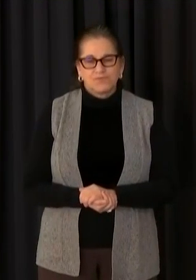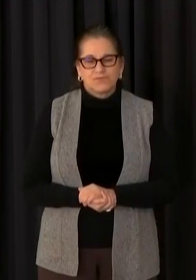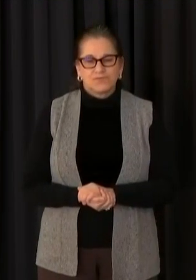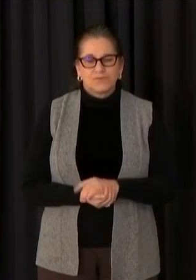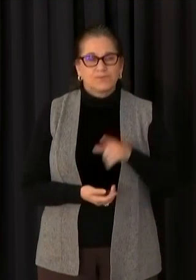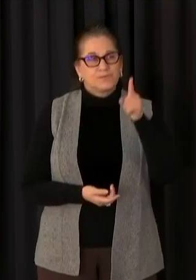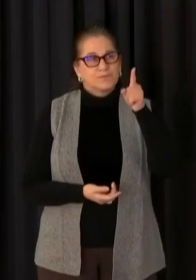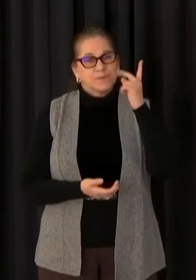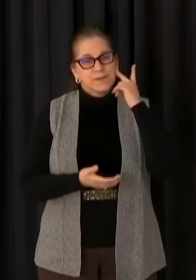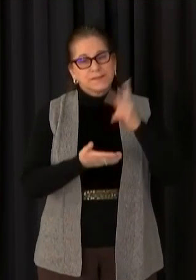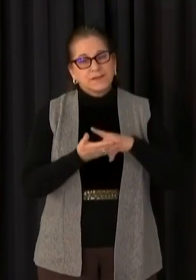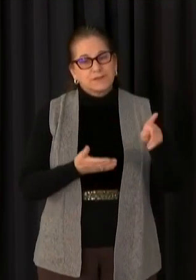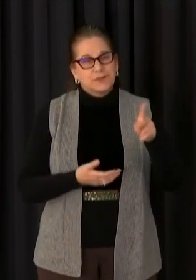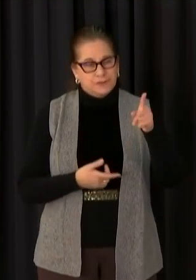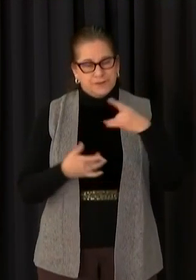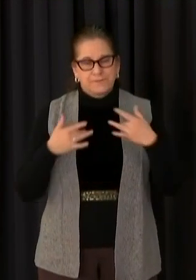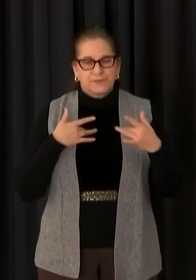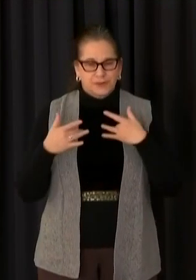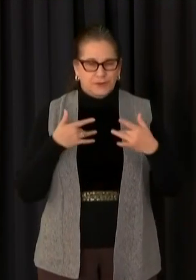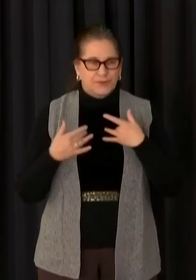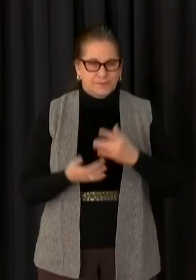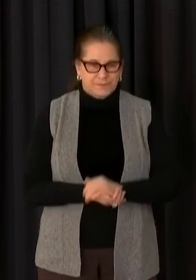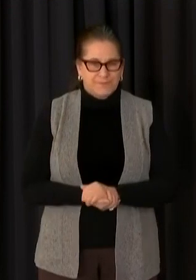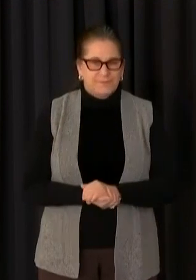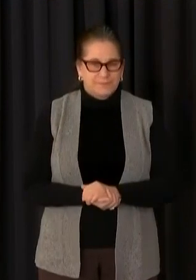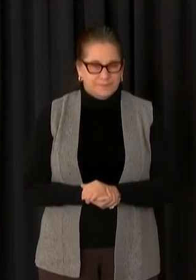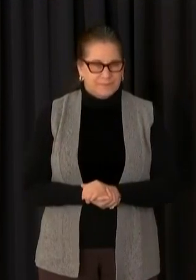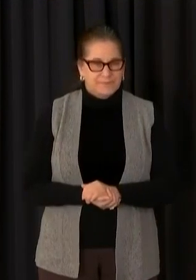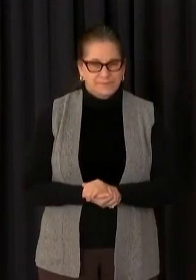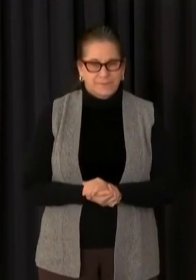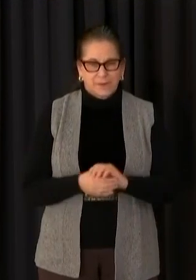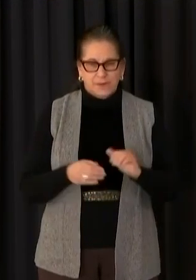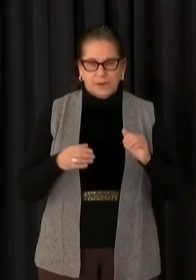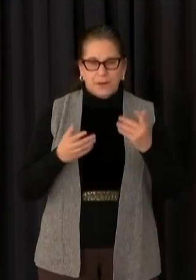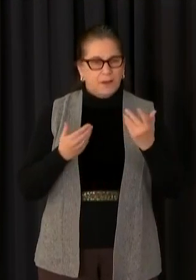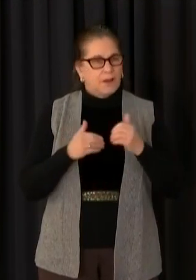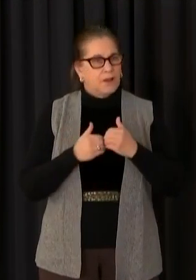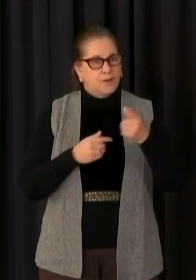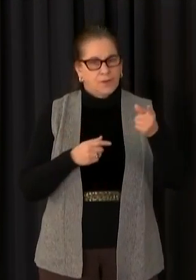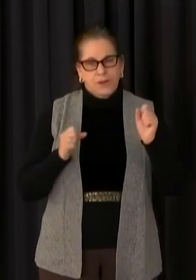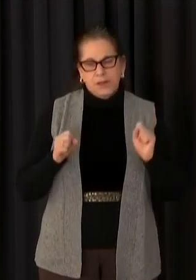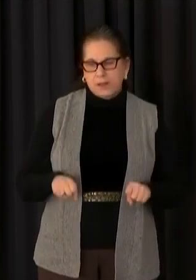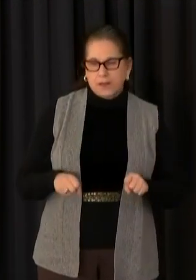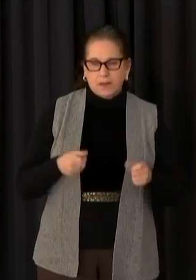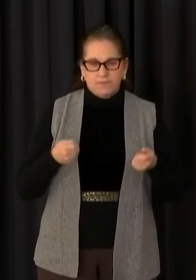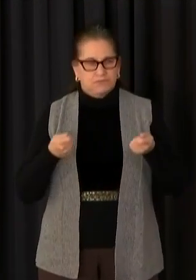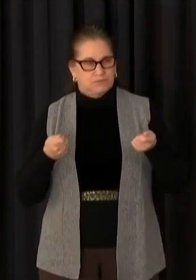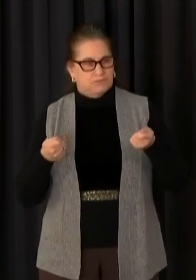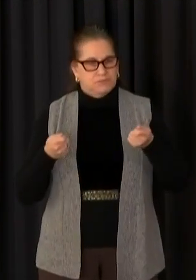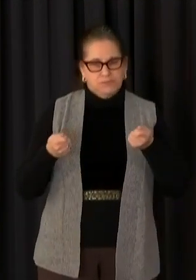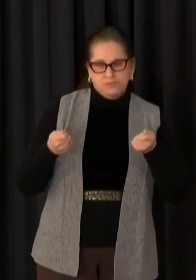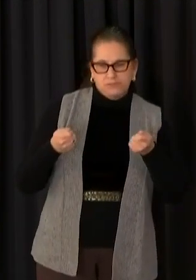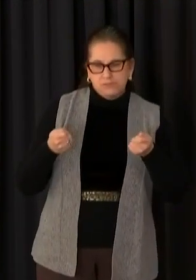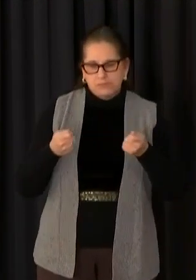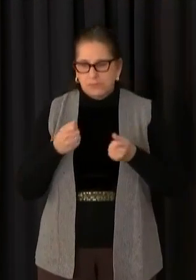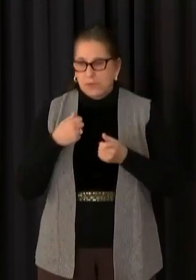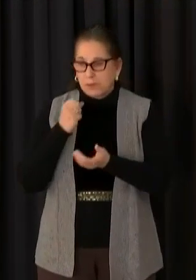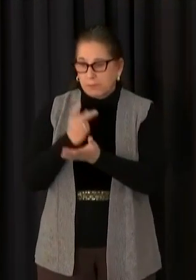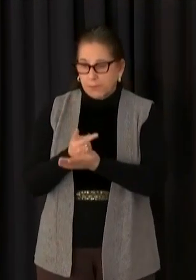secretary is very concerned about his ability to approve or